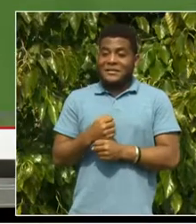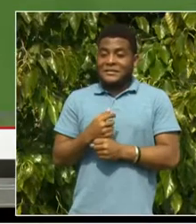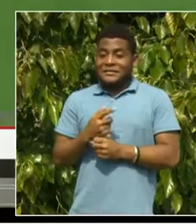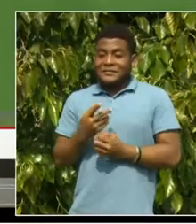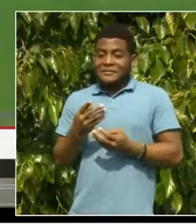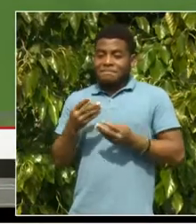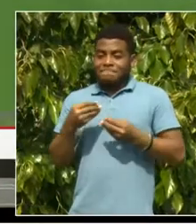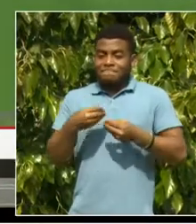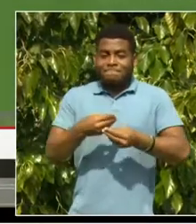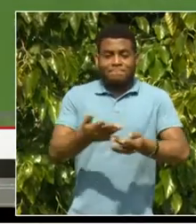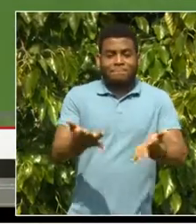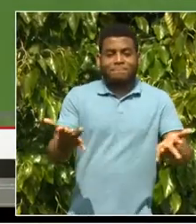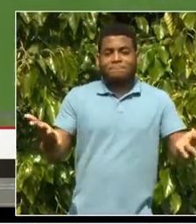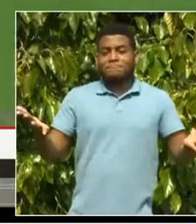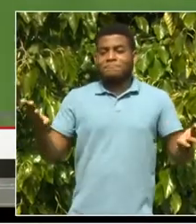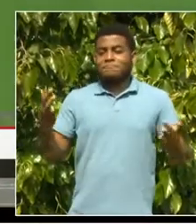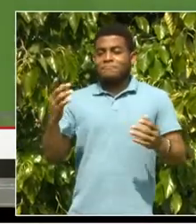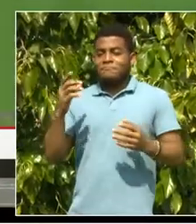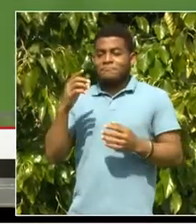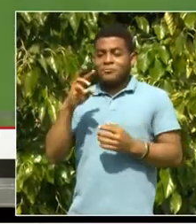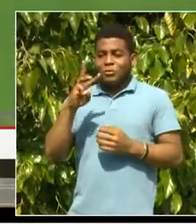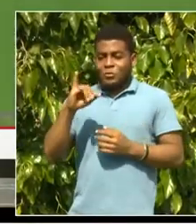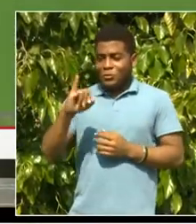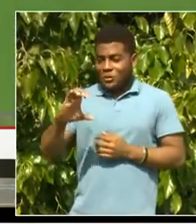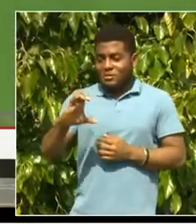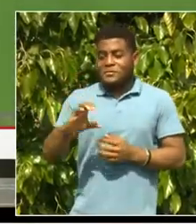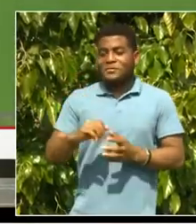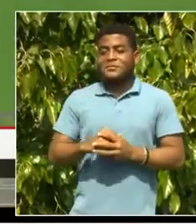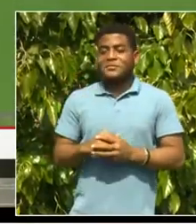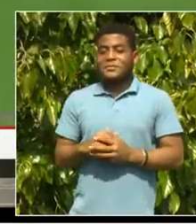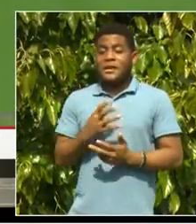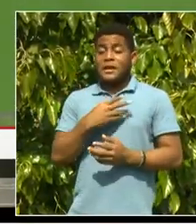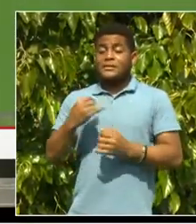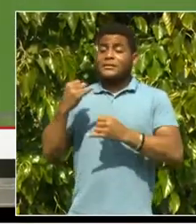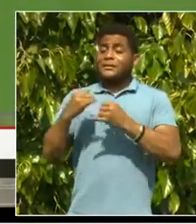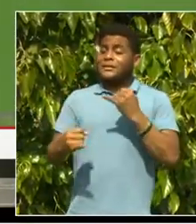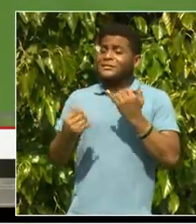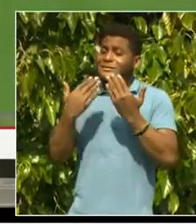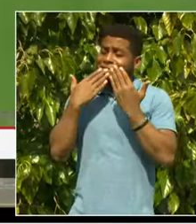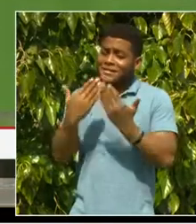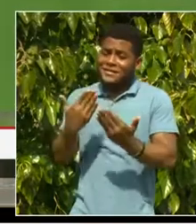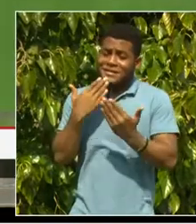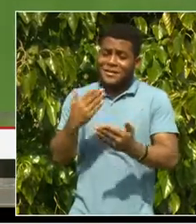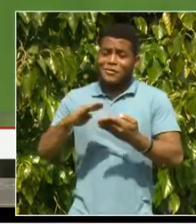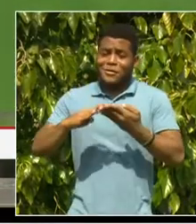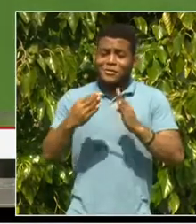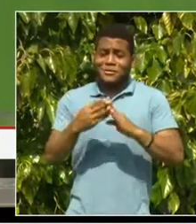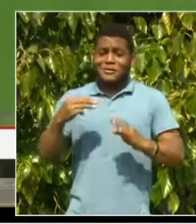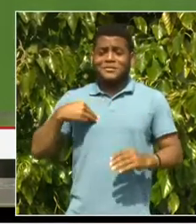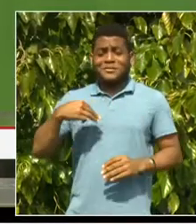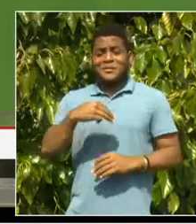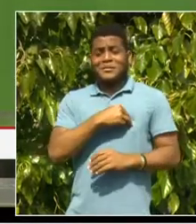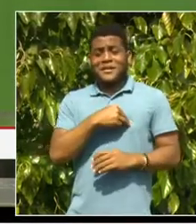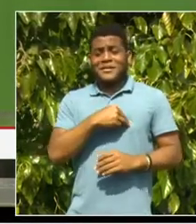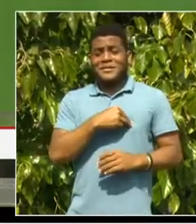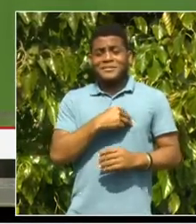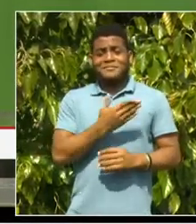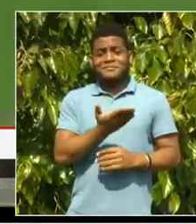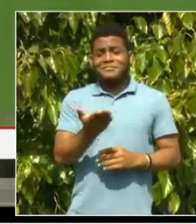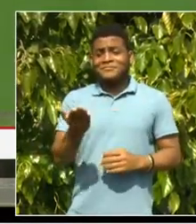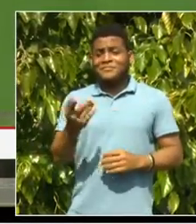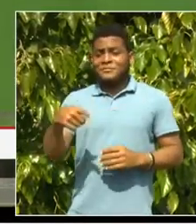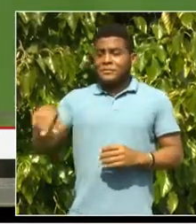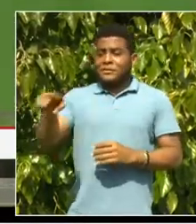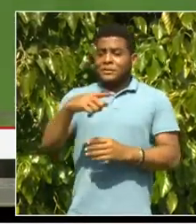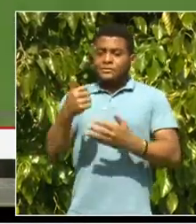And a heartfelt thank you to our community members and program participants who make it a priority